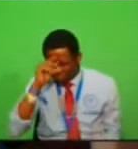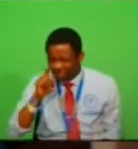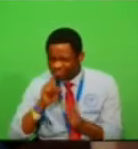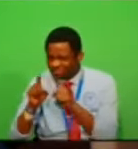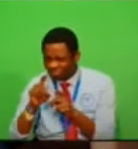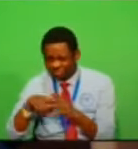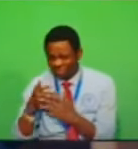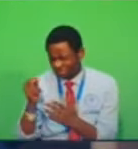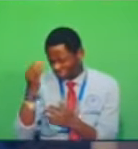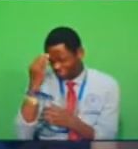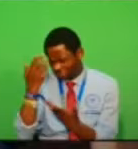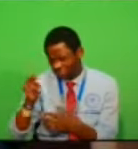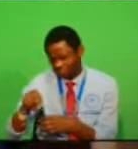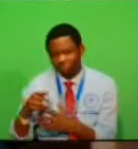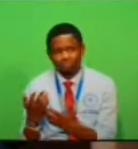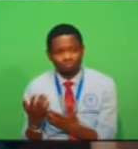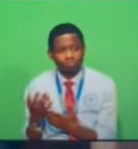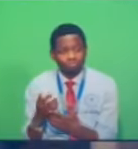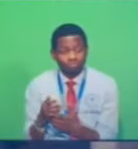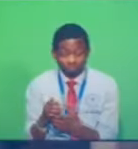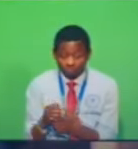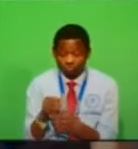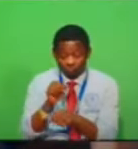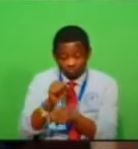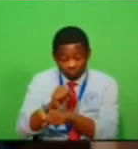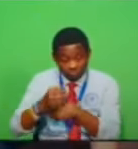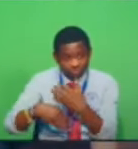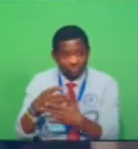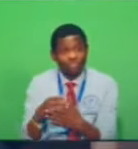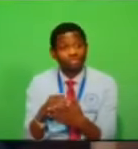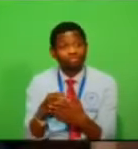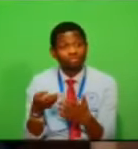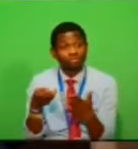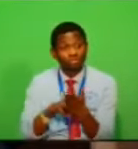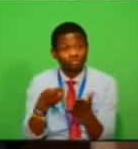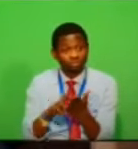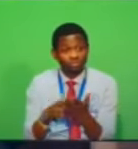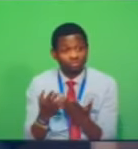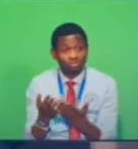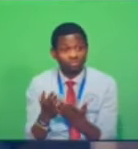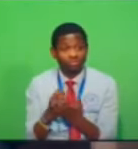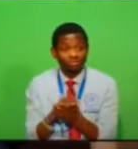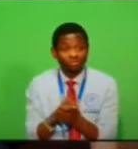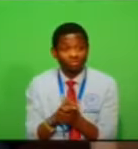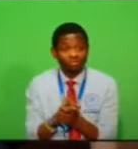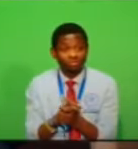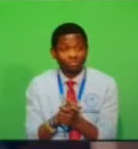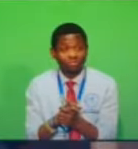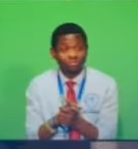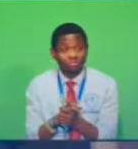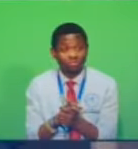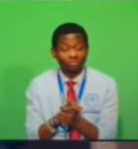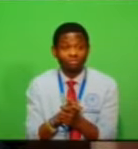At the end of the day, I'll work and I'll do my reports. And then on the weekends or in the evenings, I don't have anywhere to go. I don't have any interest in going to